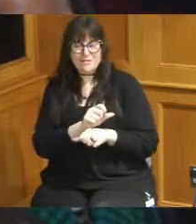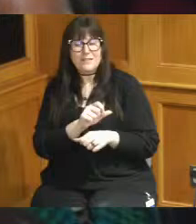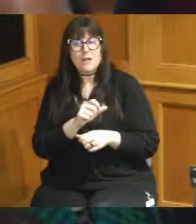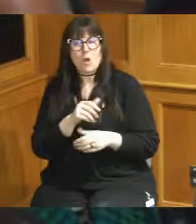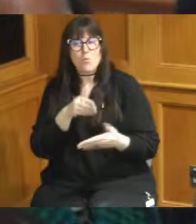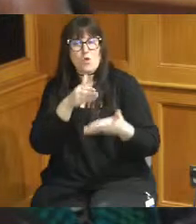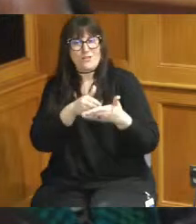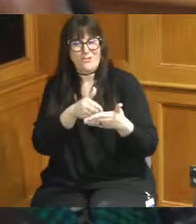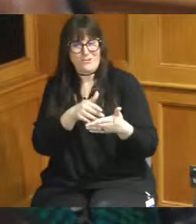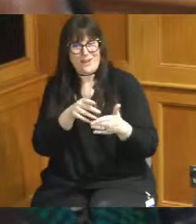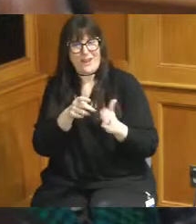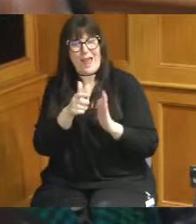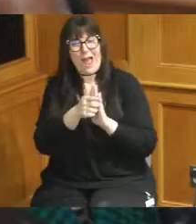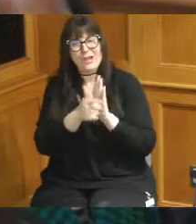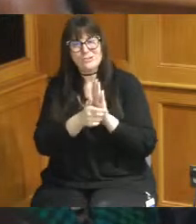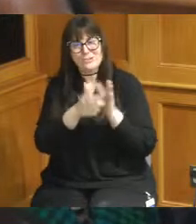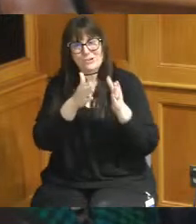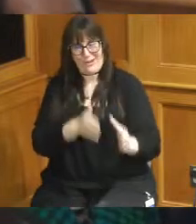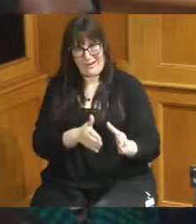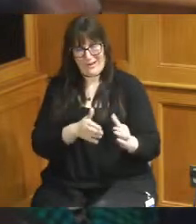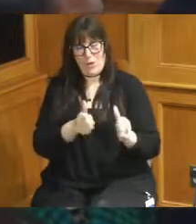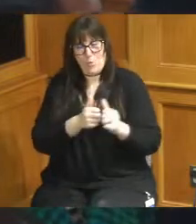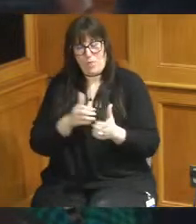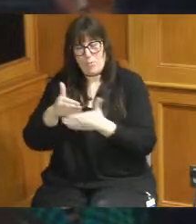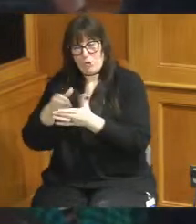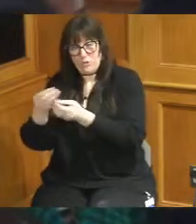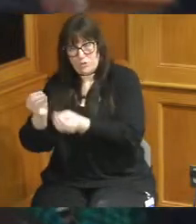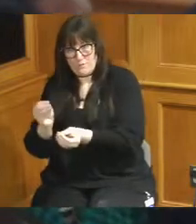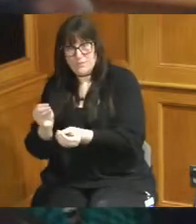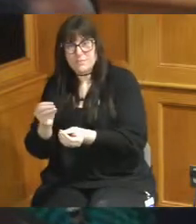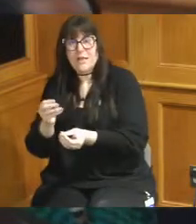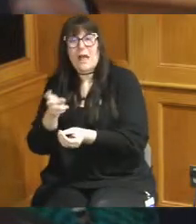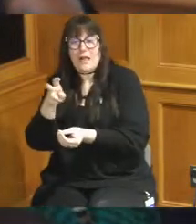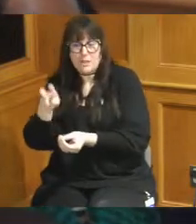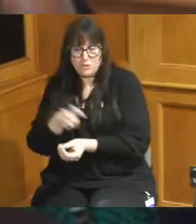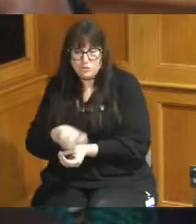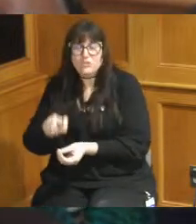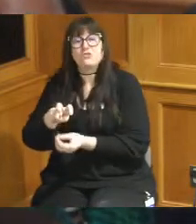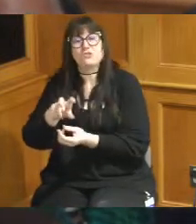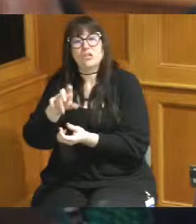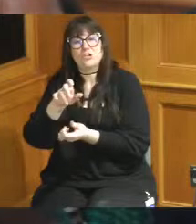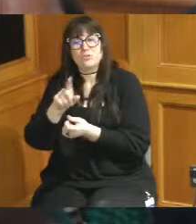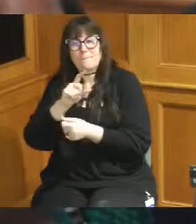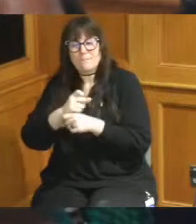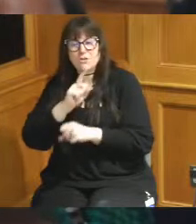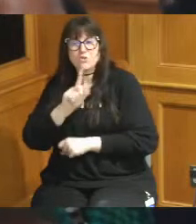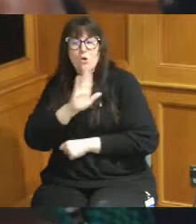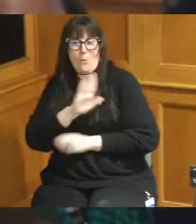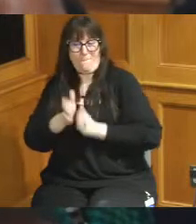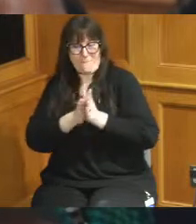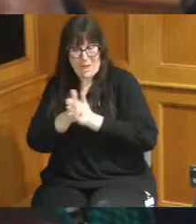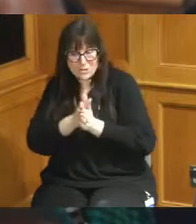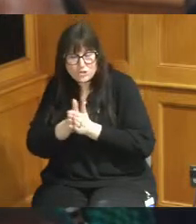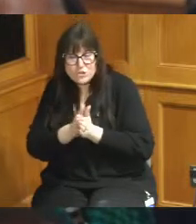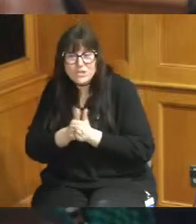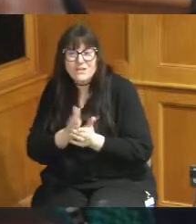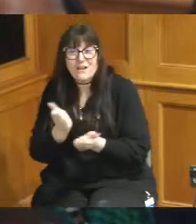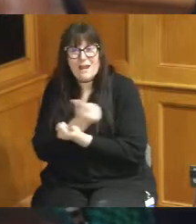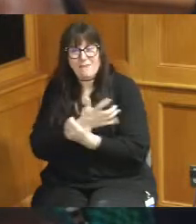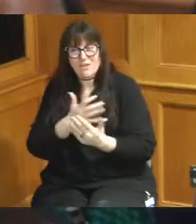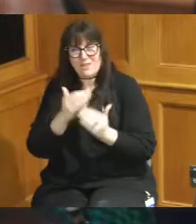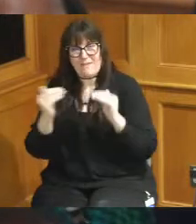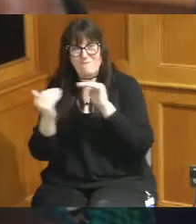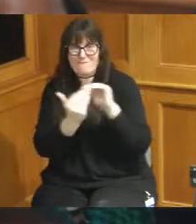City of Cincinnati Prosecutor's Office. Through this position, she realized her passion for ensuring justice, qualified, fair, and